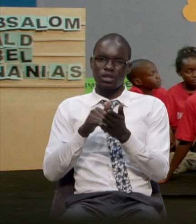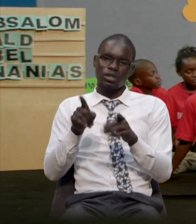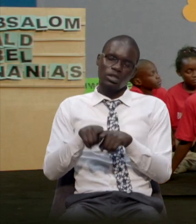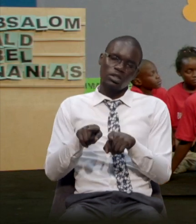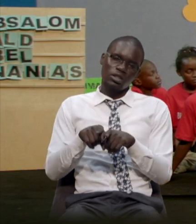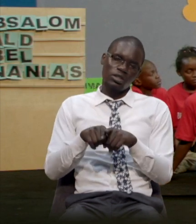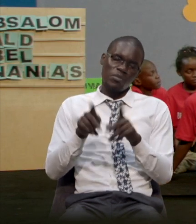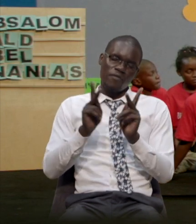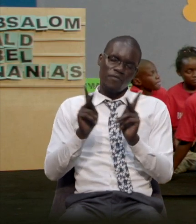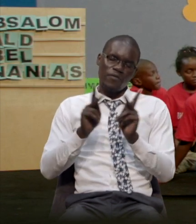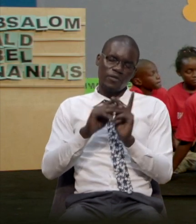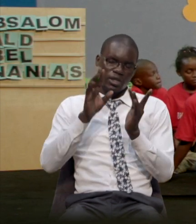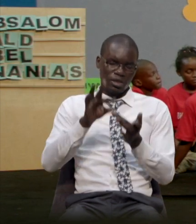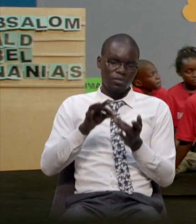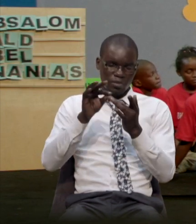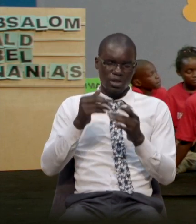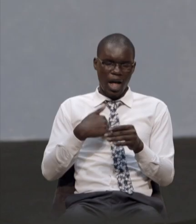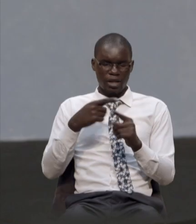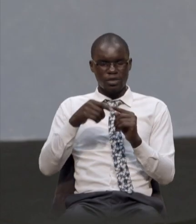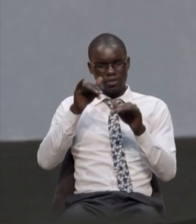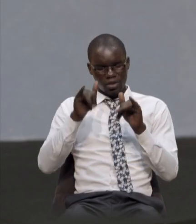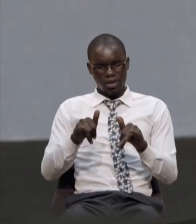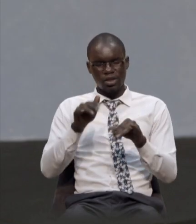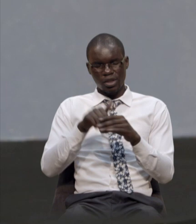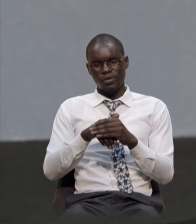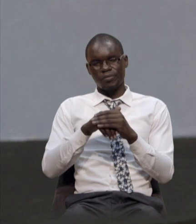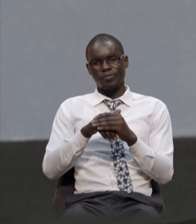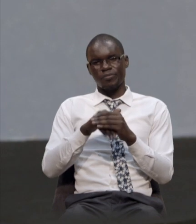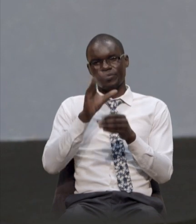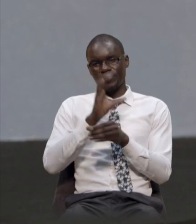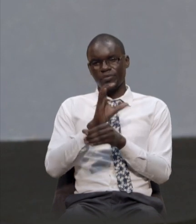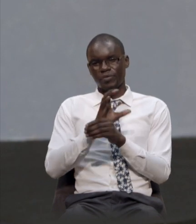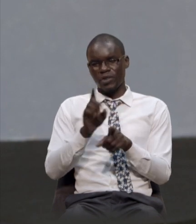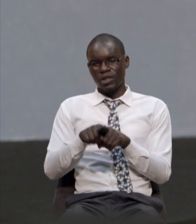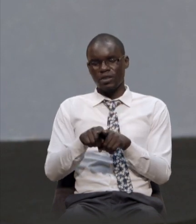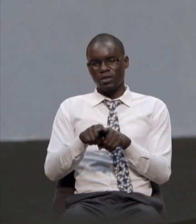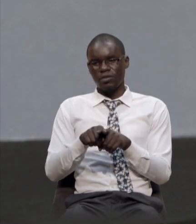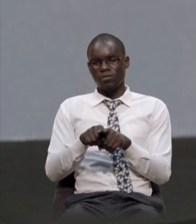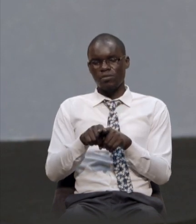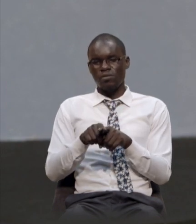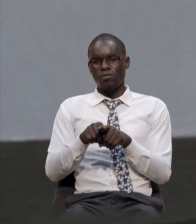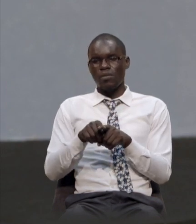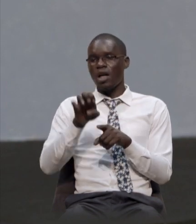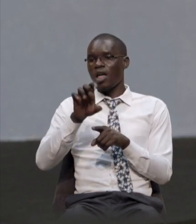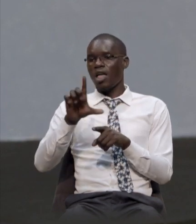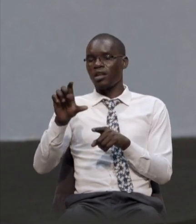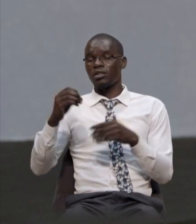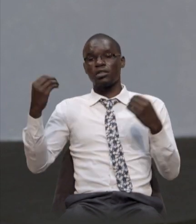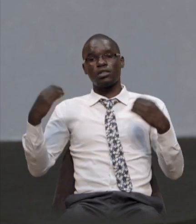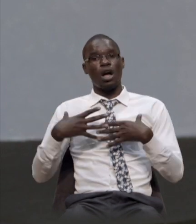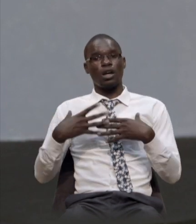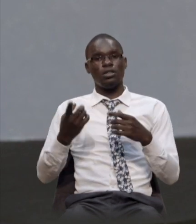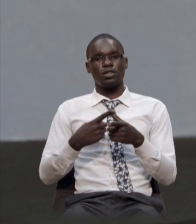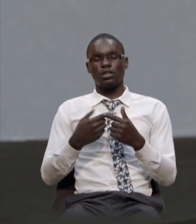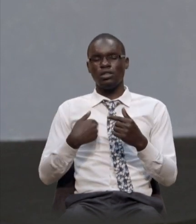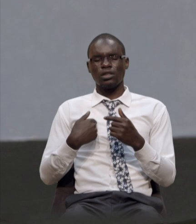was very special and it had to stay in the temple. And that shocked Priest Eli. And then there was the worst